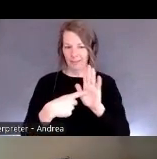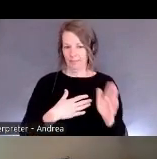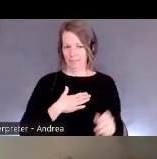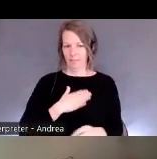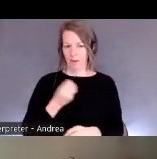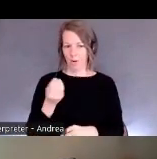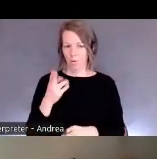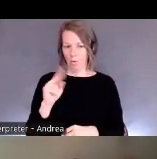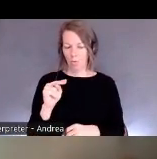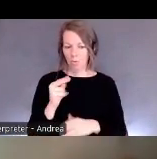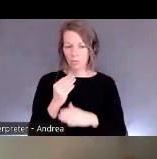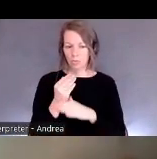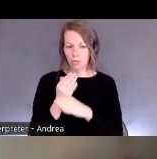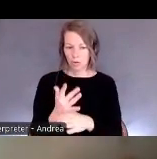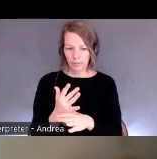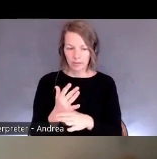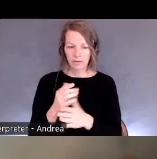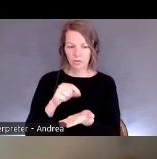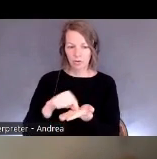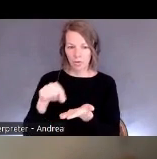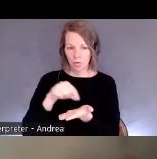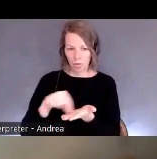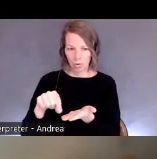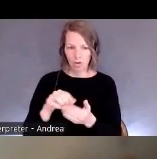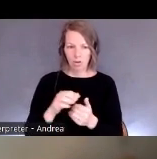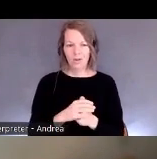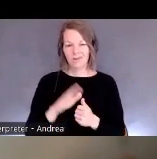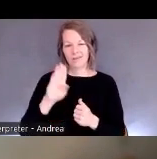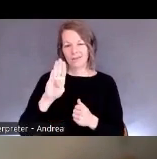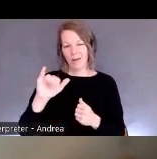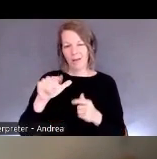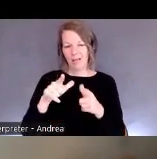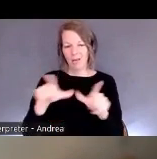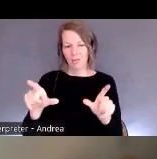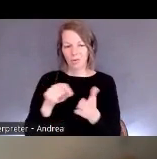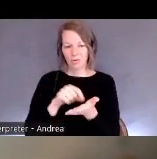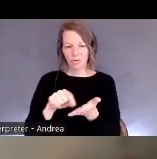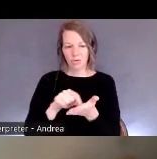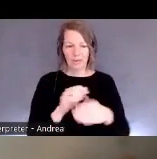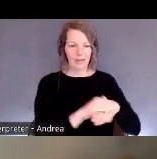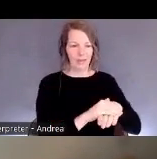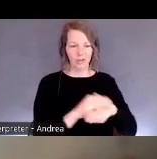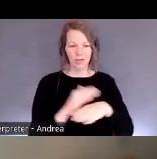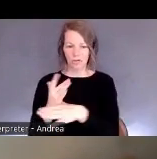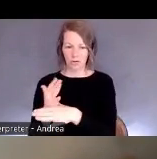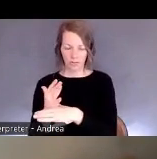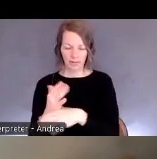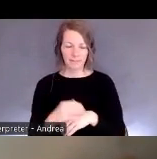German journal, or it's a bilingual journal in English and German.